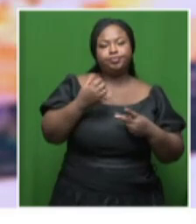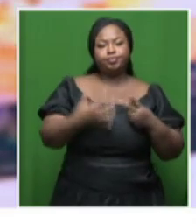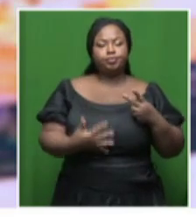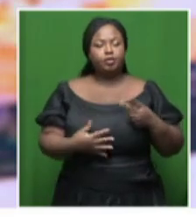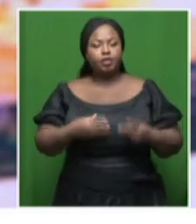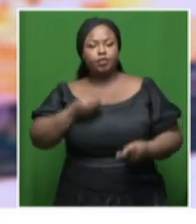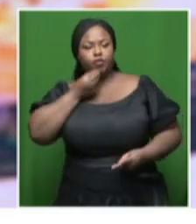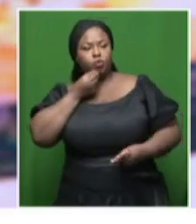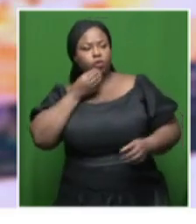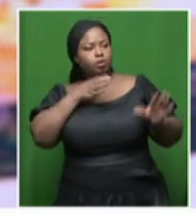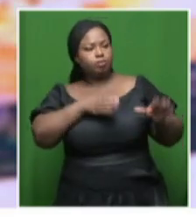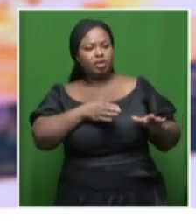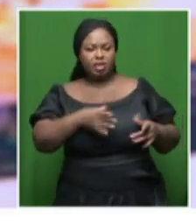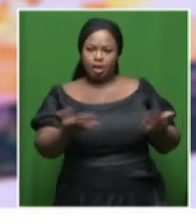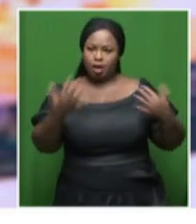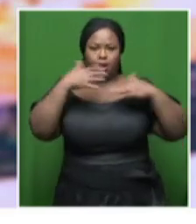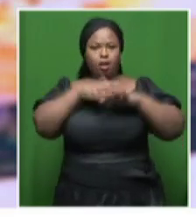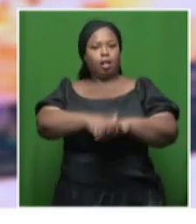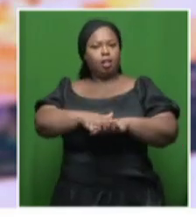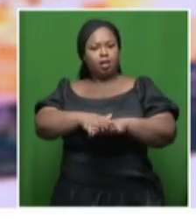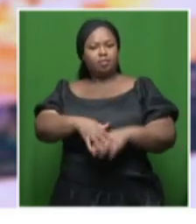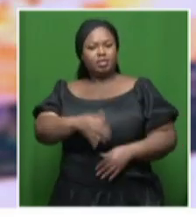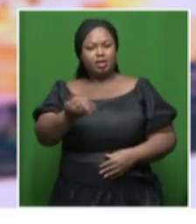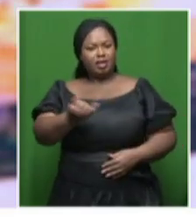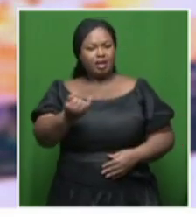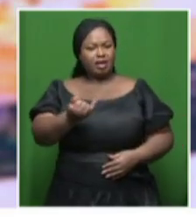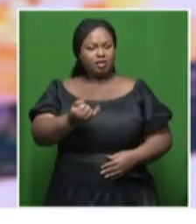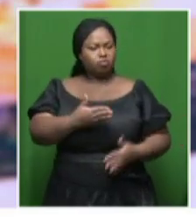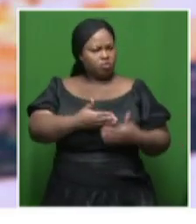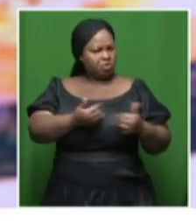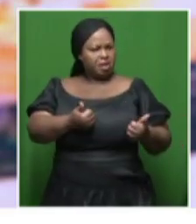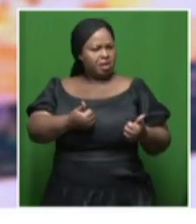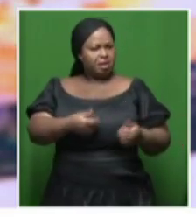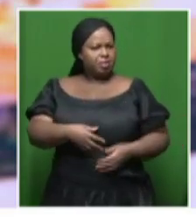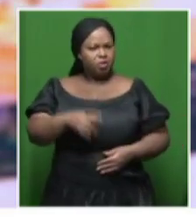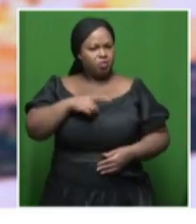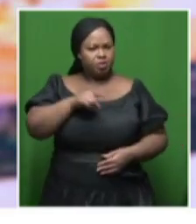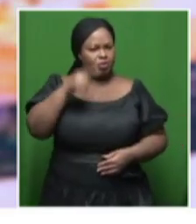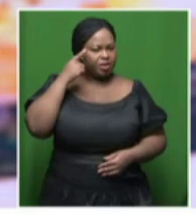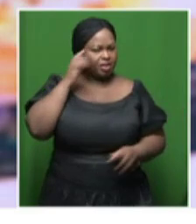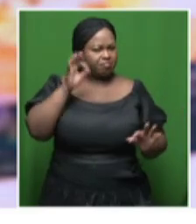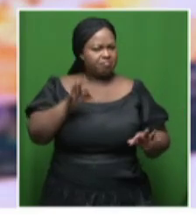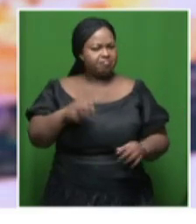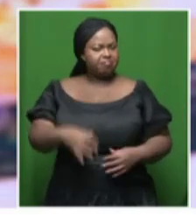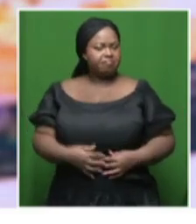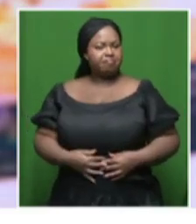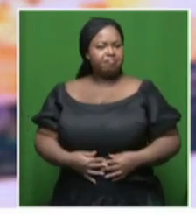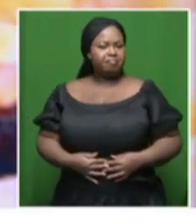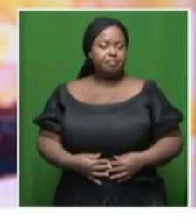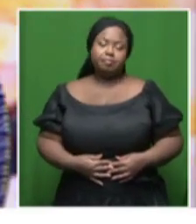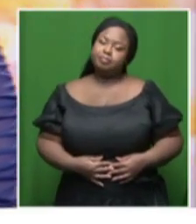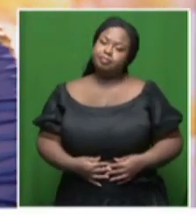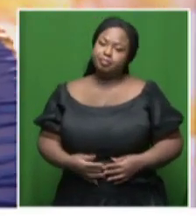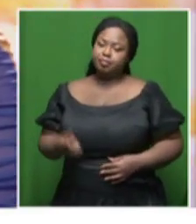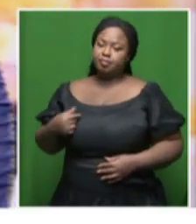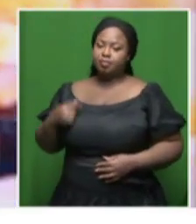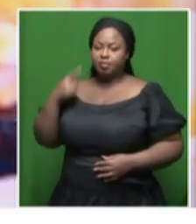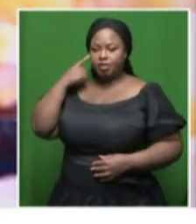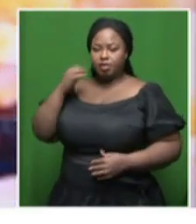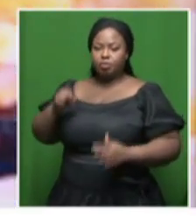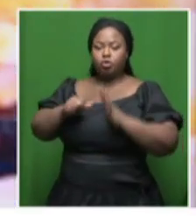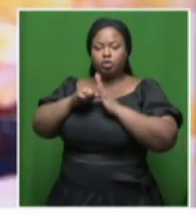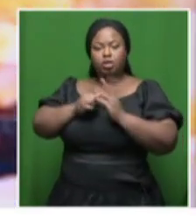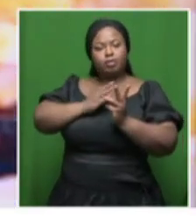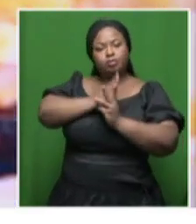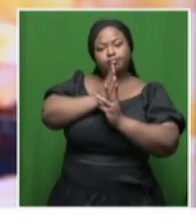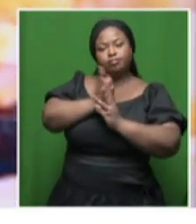there's the food stores. But putting it together almost sort of works. Why do you think that concept works? I think it's important to cater